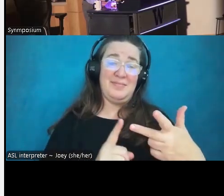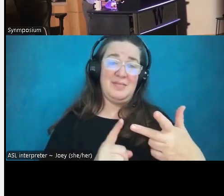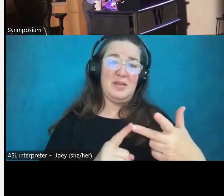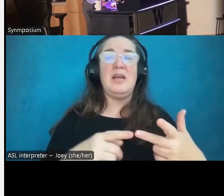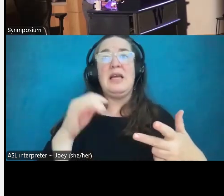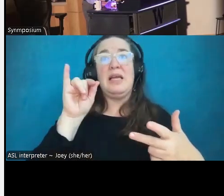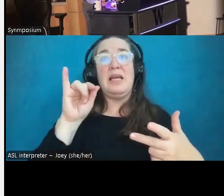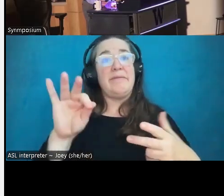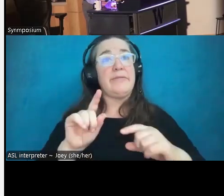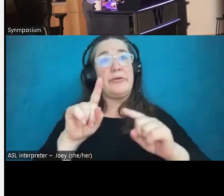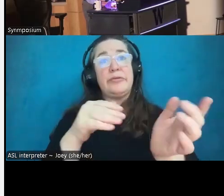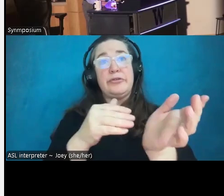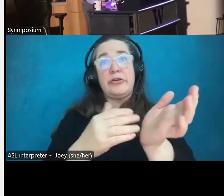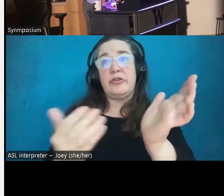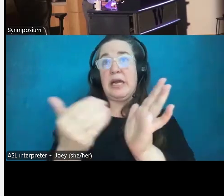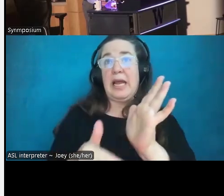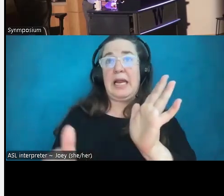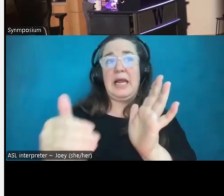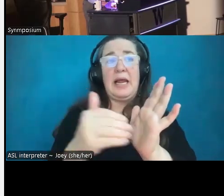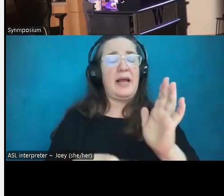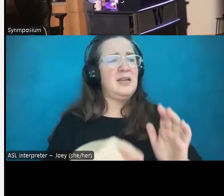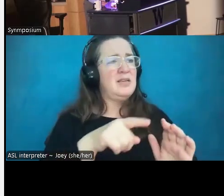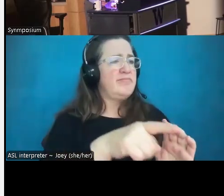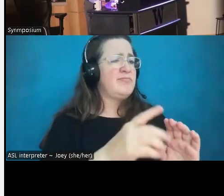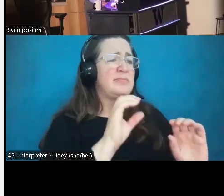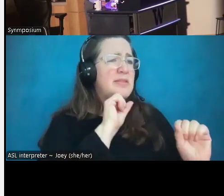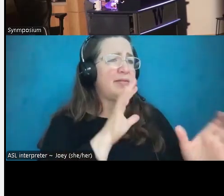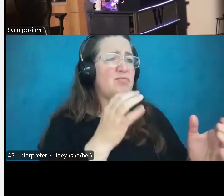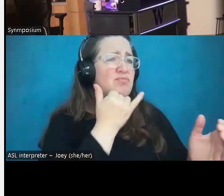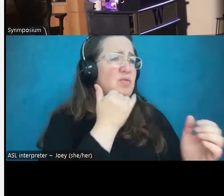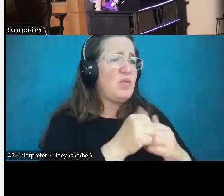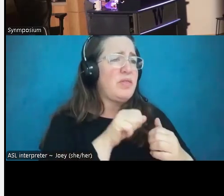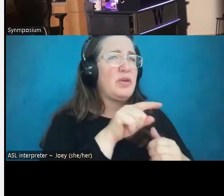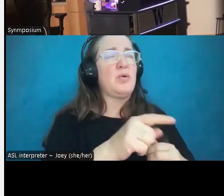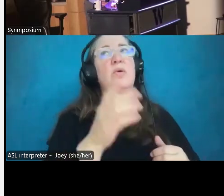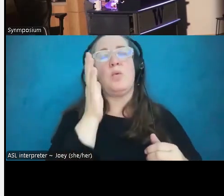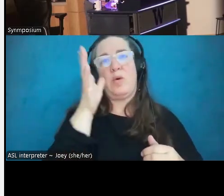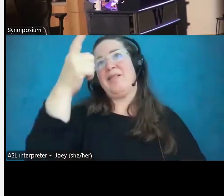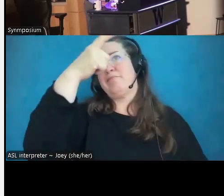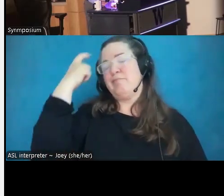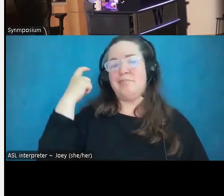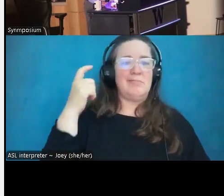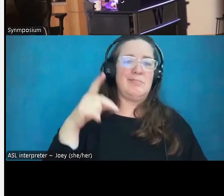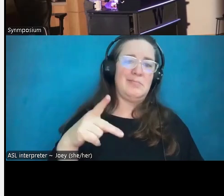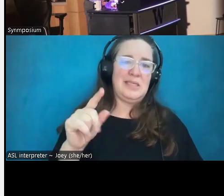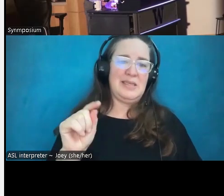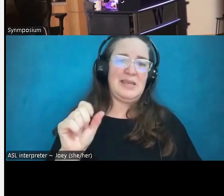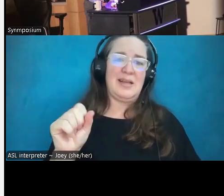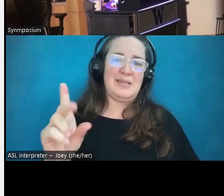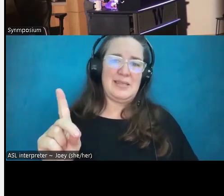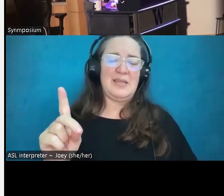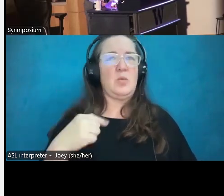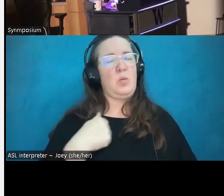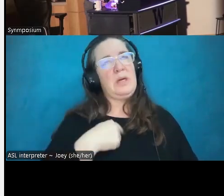get PTSD, like be aware of it. So and then of course you will sometimes have, more straightforward